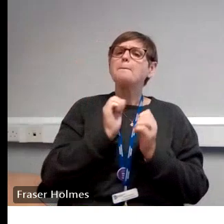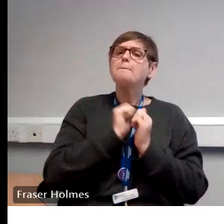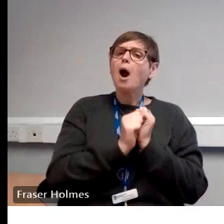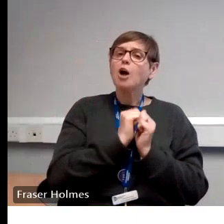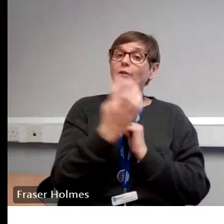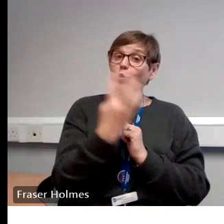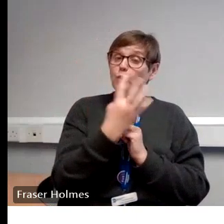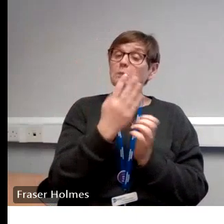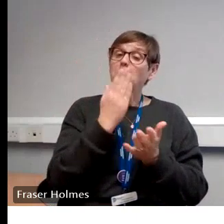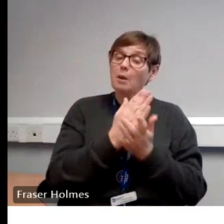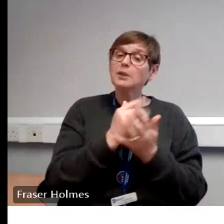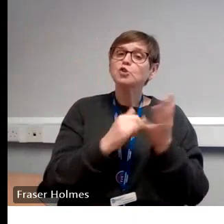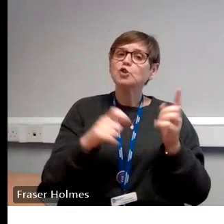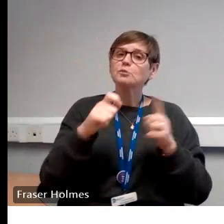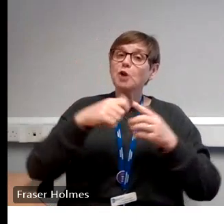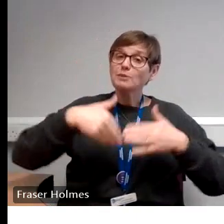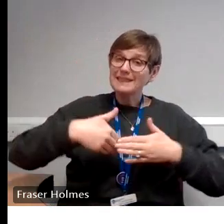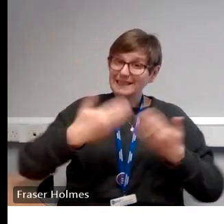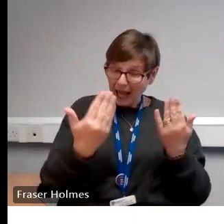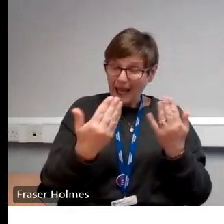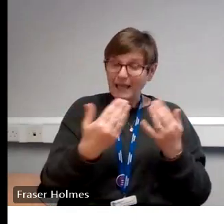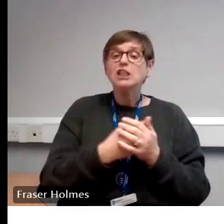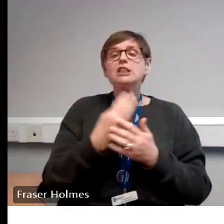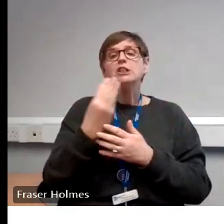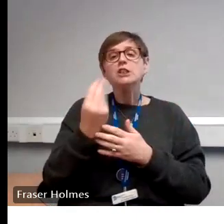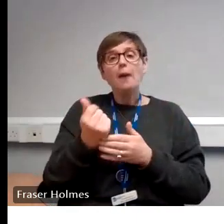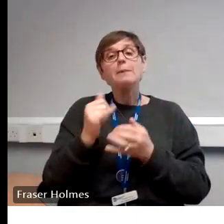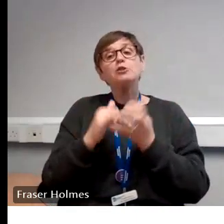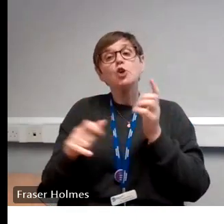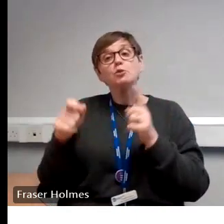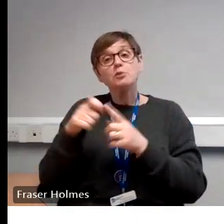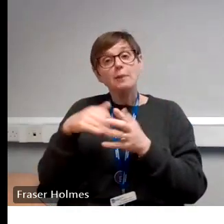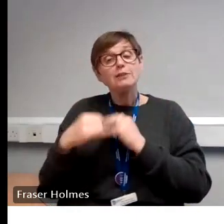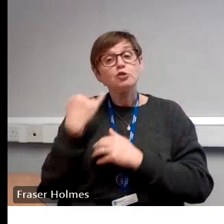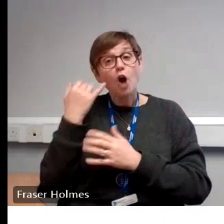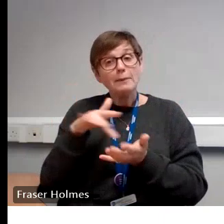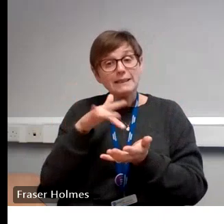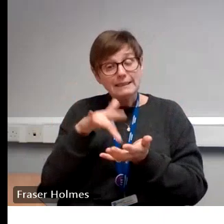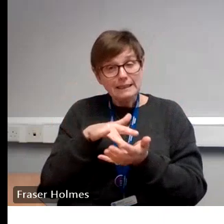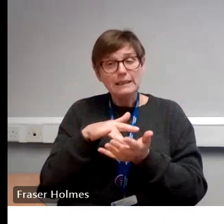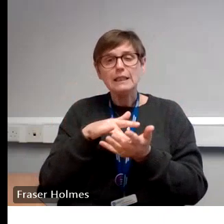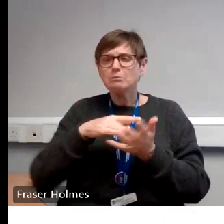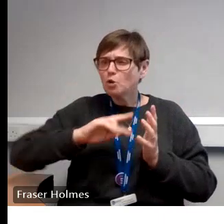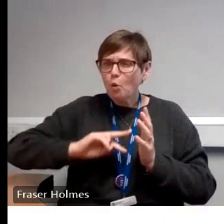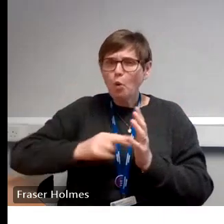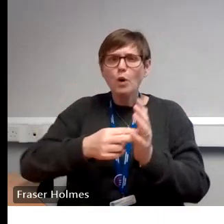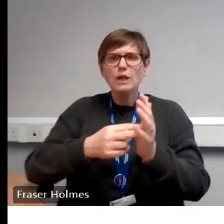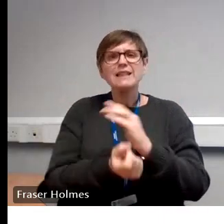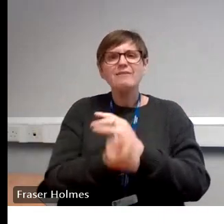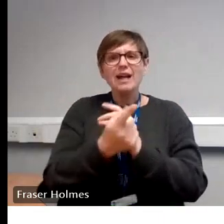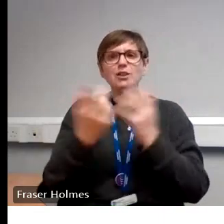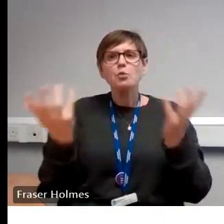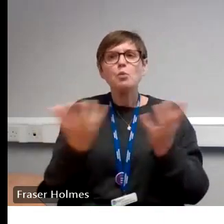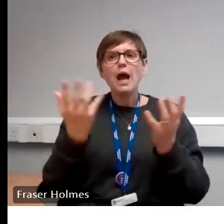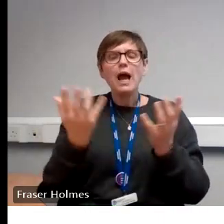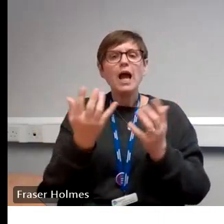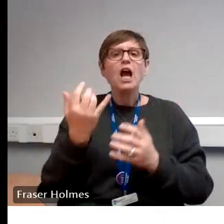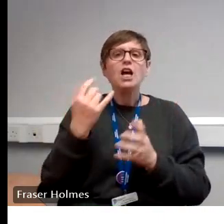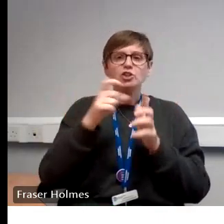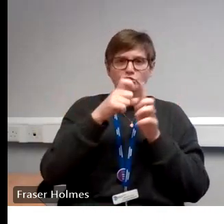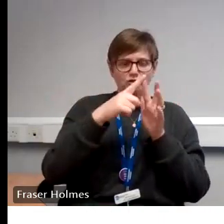Social Prescribing Day. So some social prescribers in Derby City organised an event at Derby on Shopping